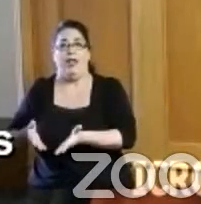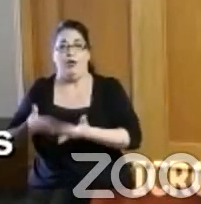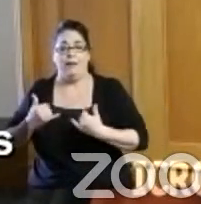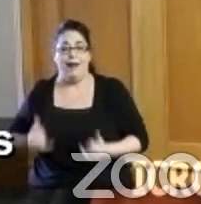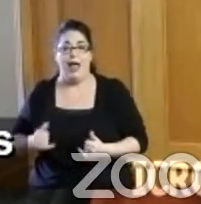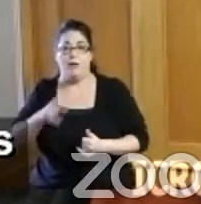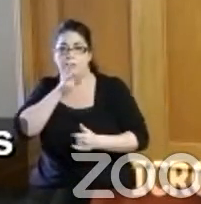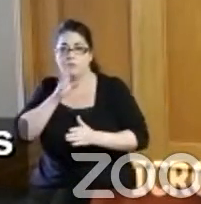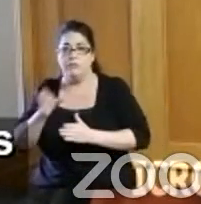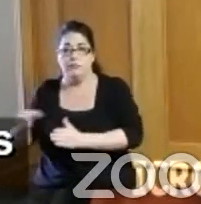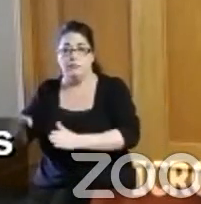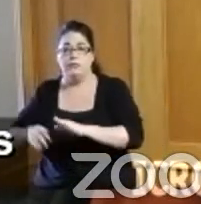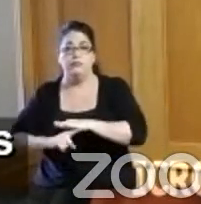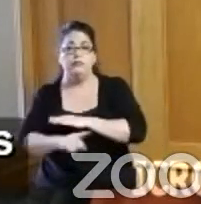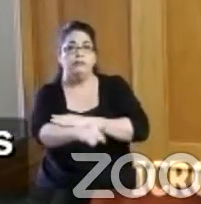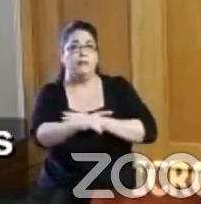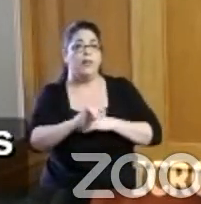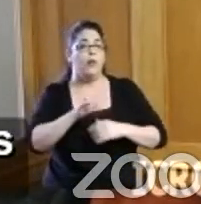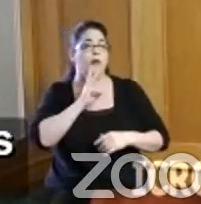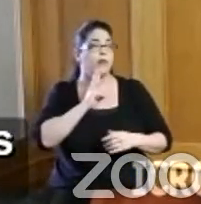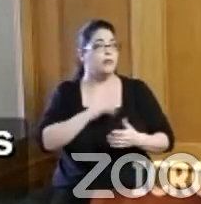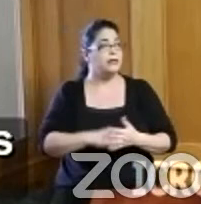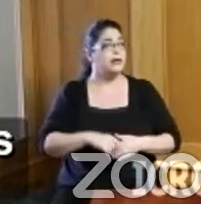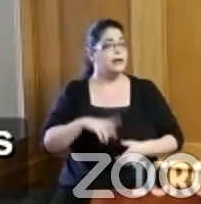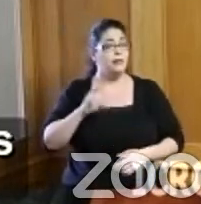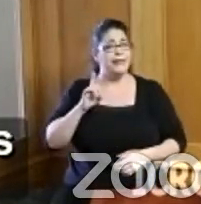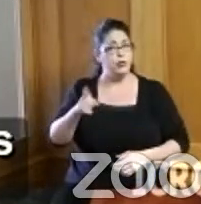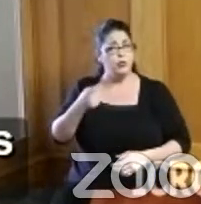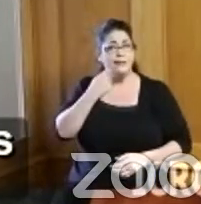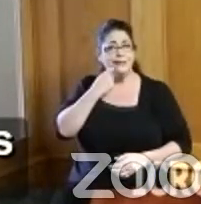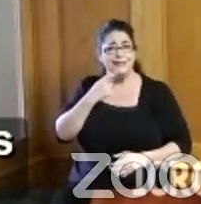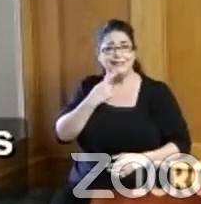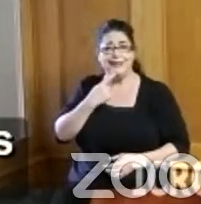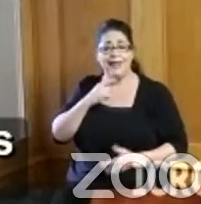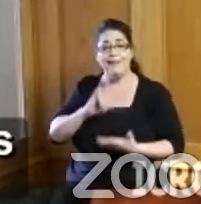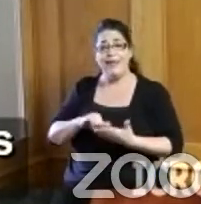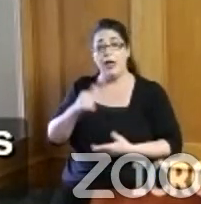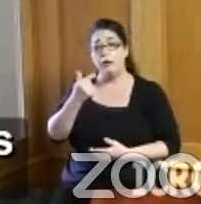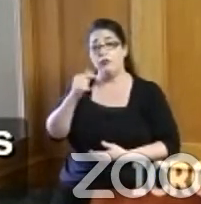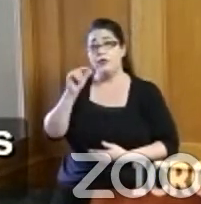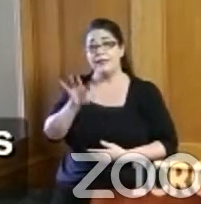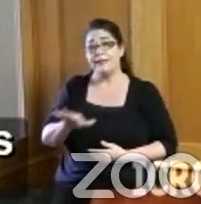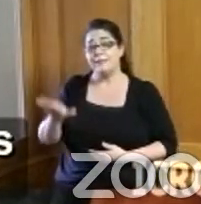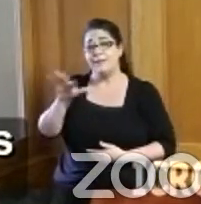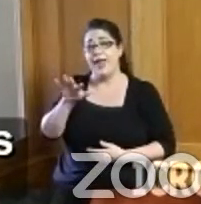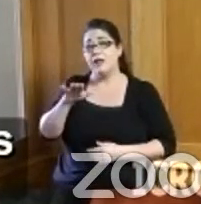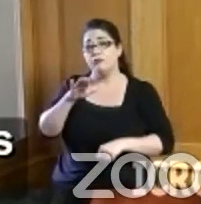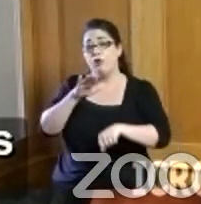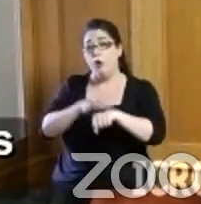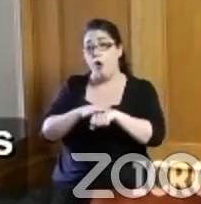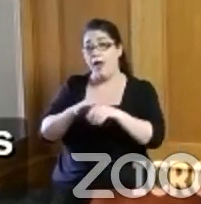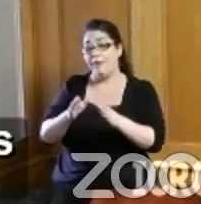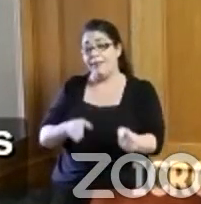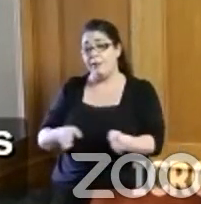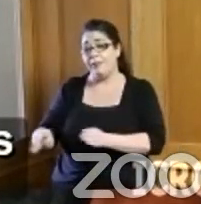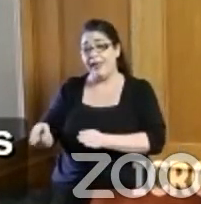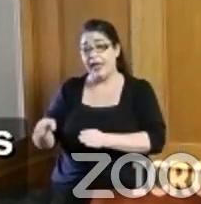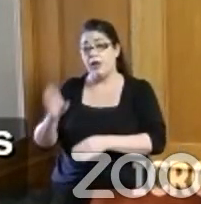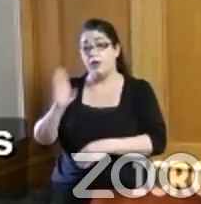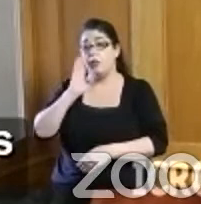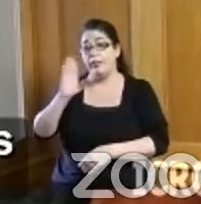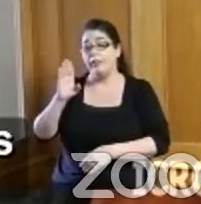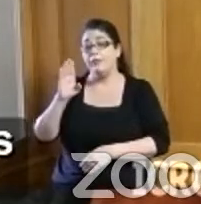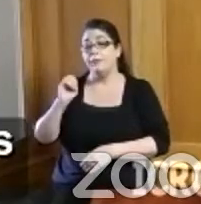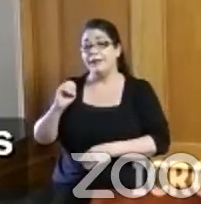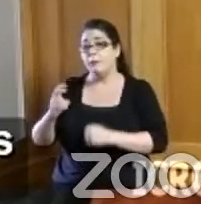the development that's being proposed. And so did I hear you just say that the green space that is on the plan is being